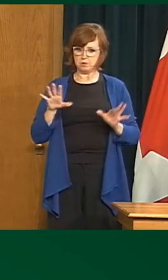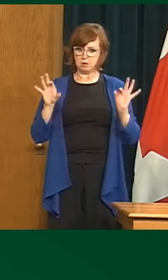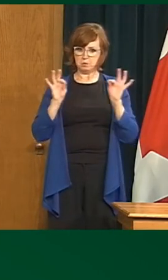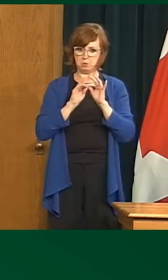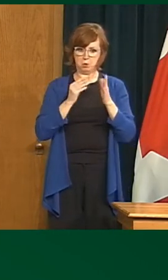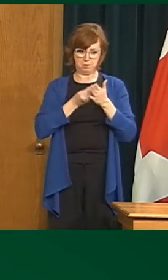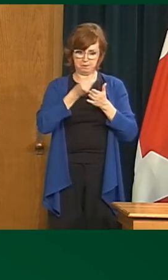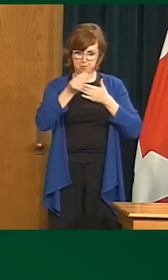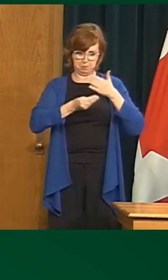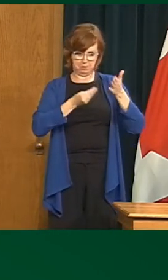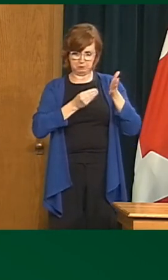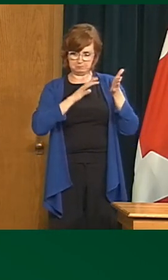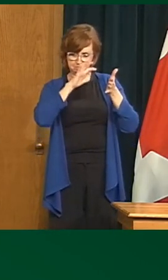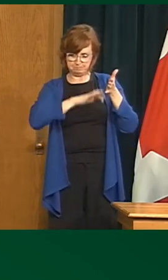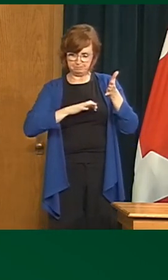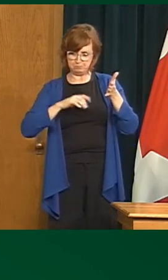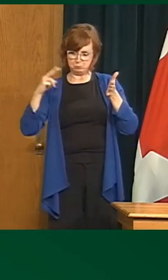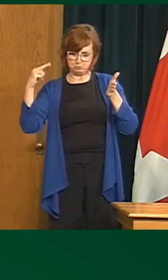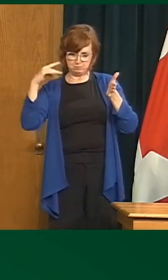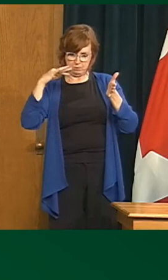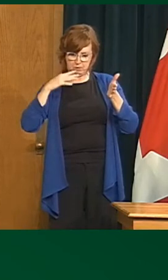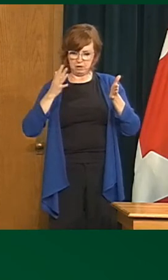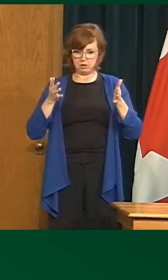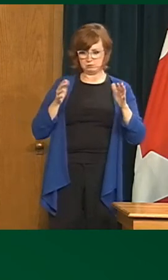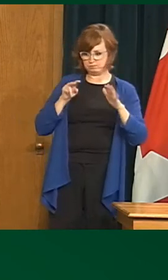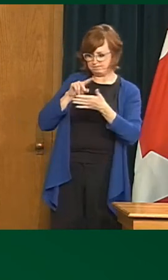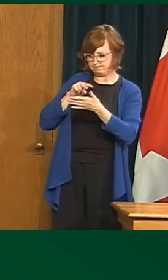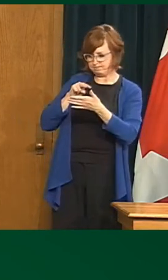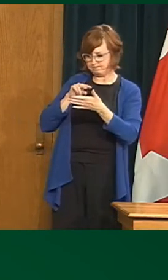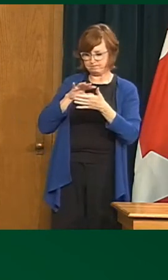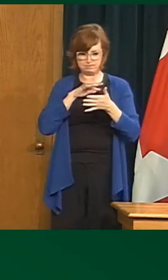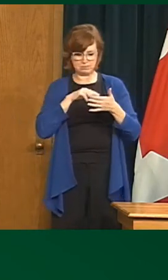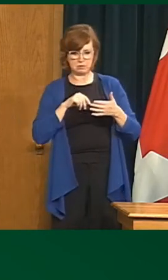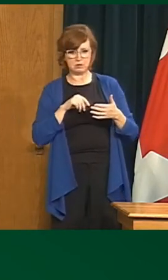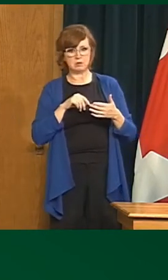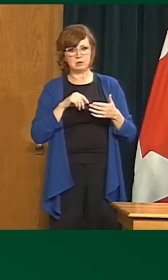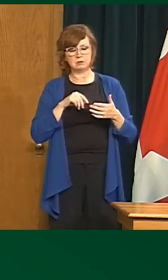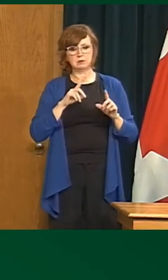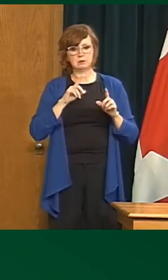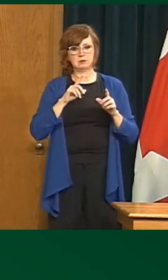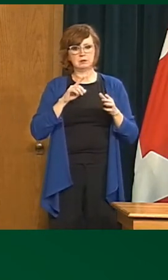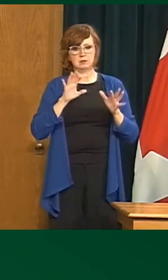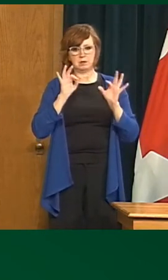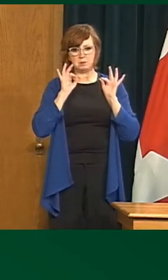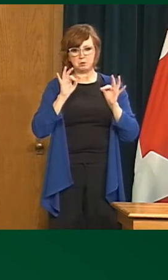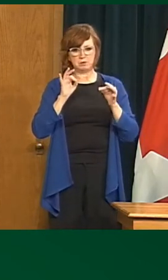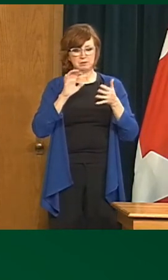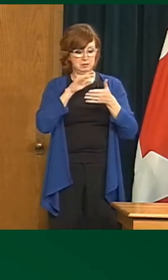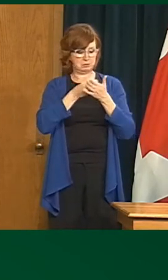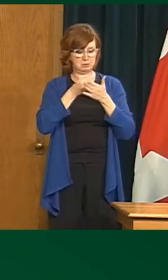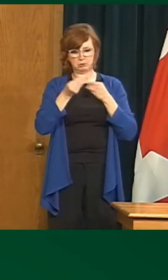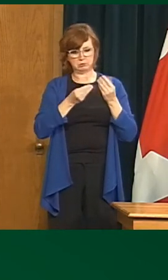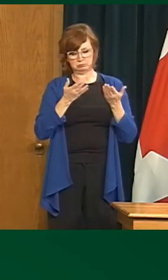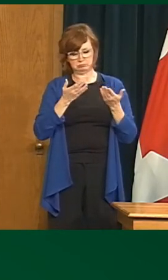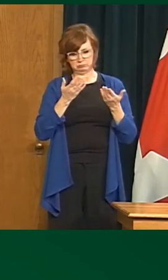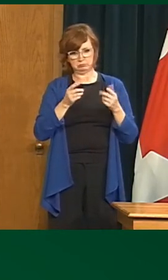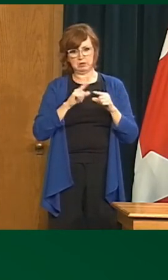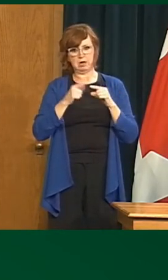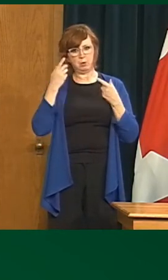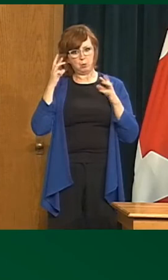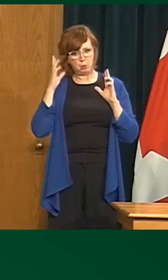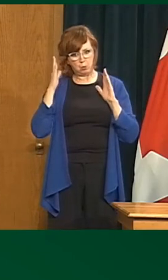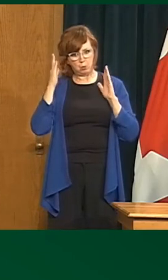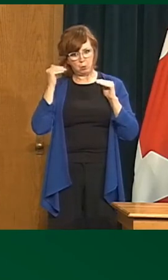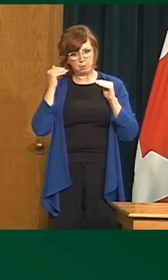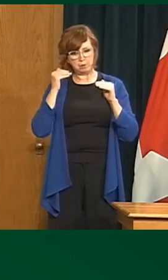does deserve because of the investments that it makes. So. But it will be some type of a modified agreement, and it's my hope that the House leaders will be able to come